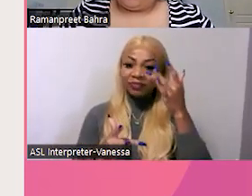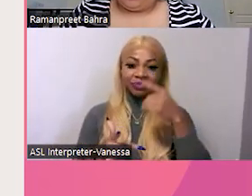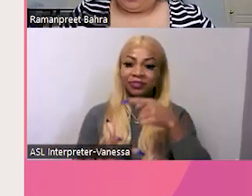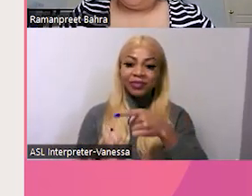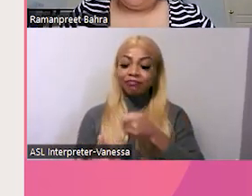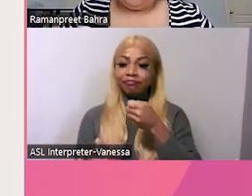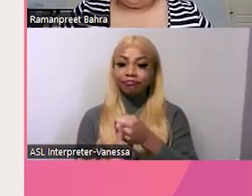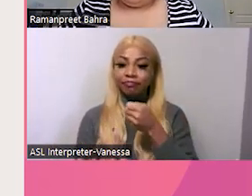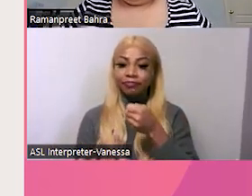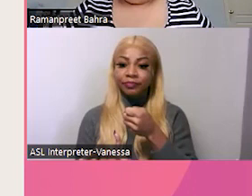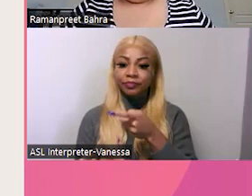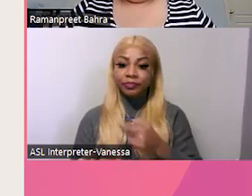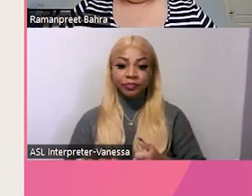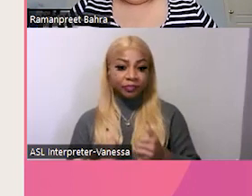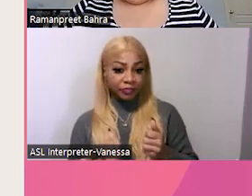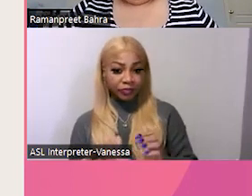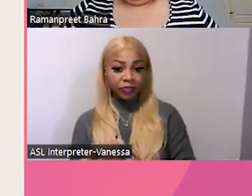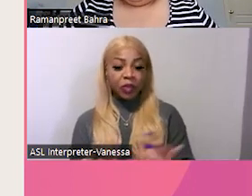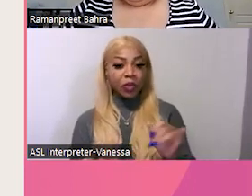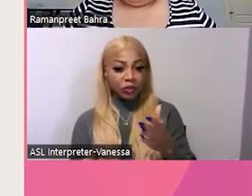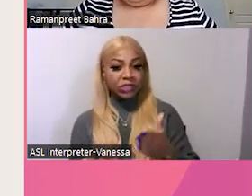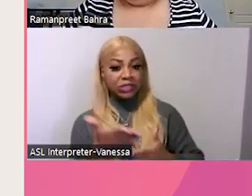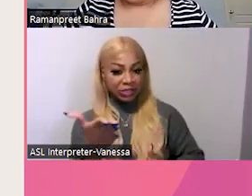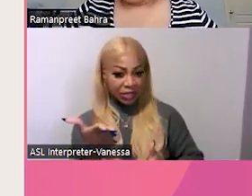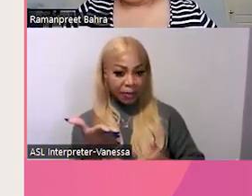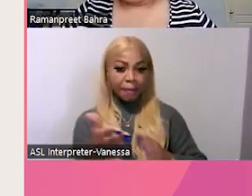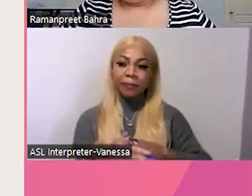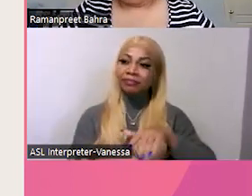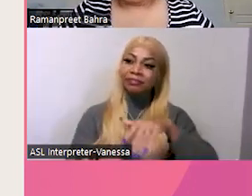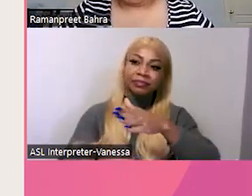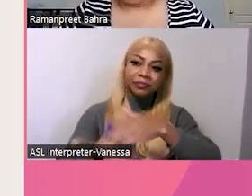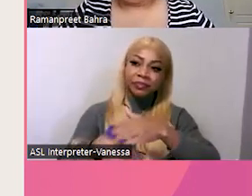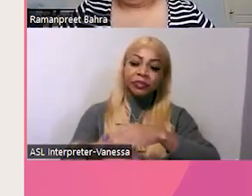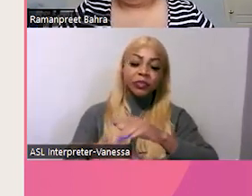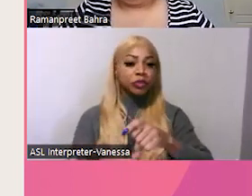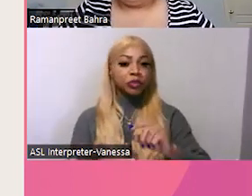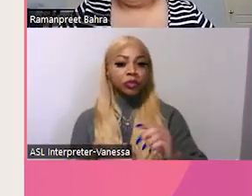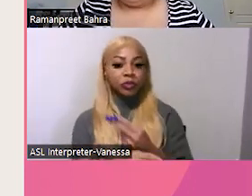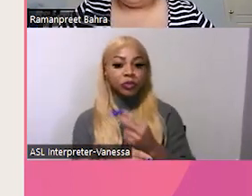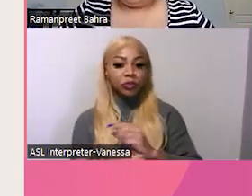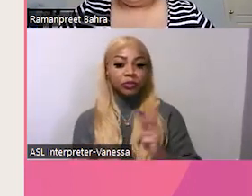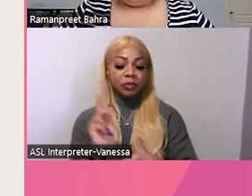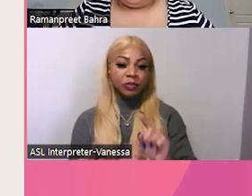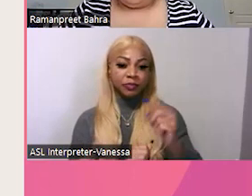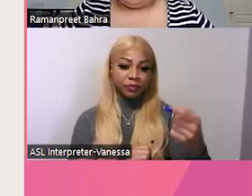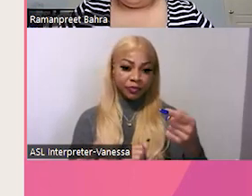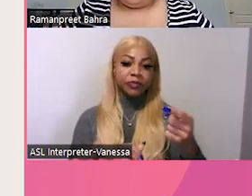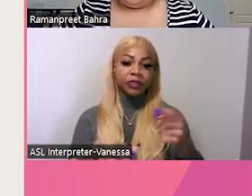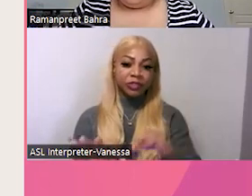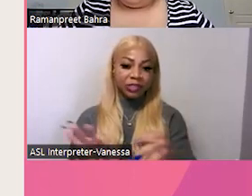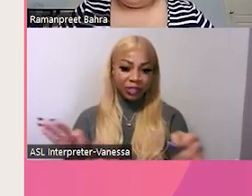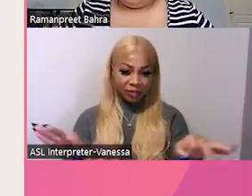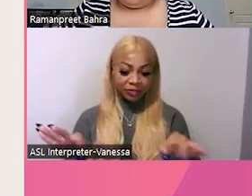with. And there has been some calls from scholars to use this people first language with respect to obesity, arguing that it